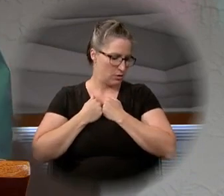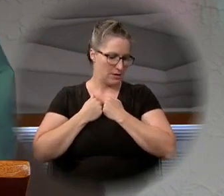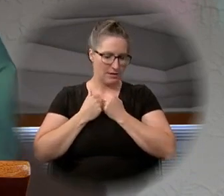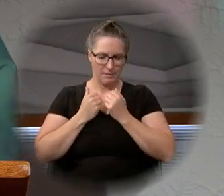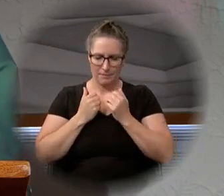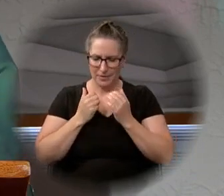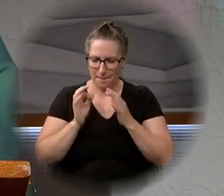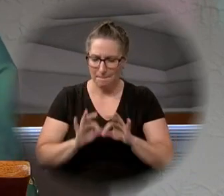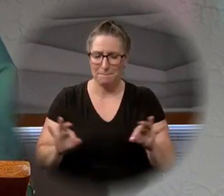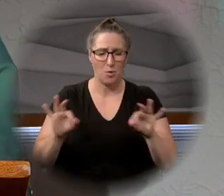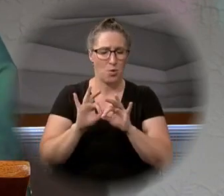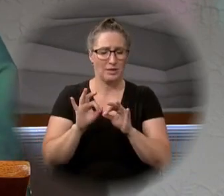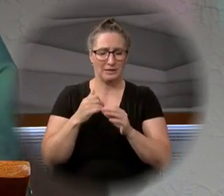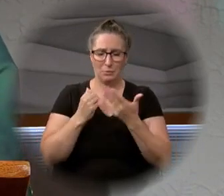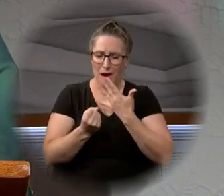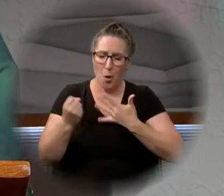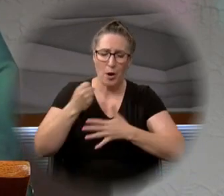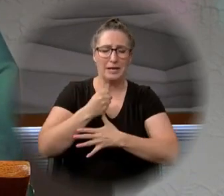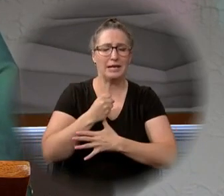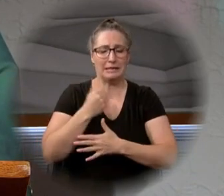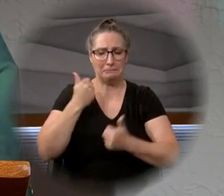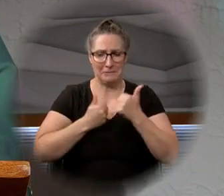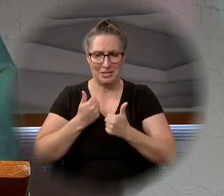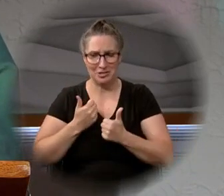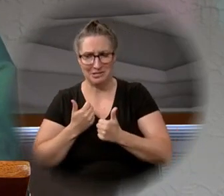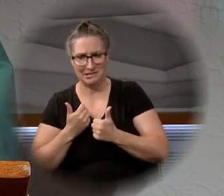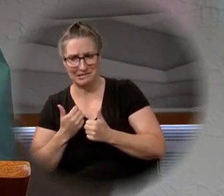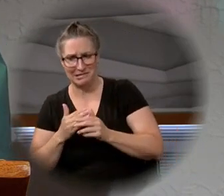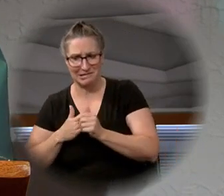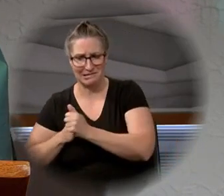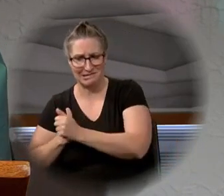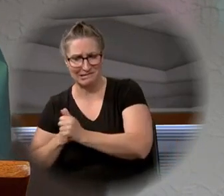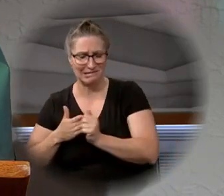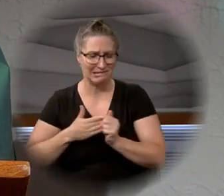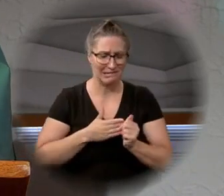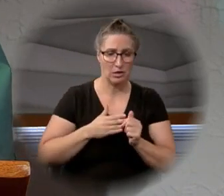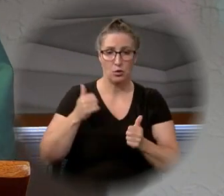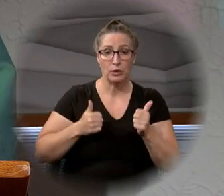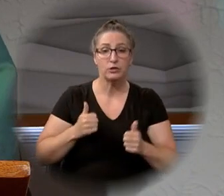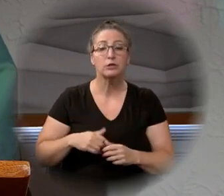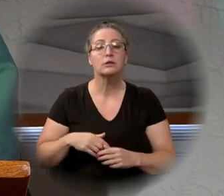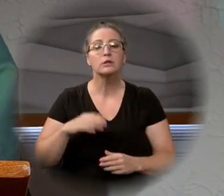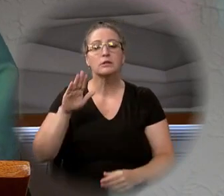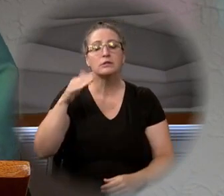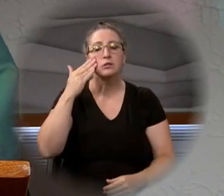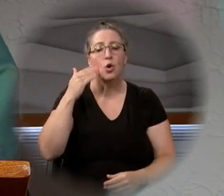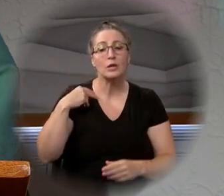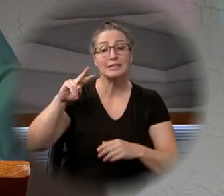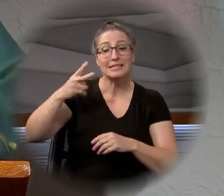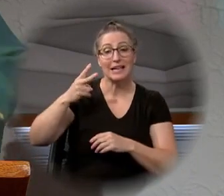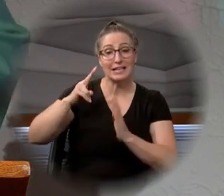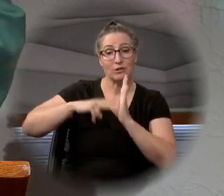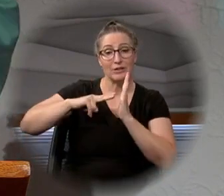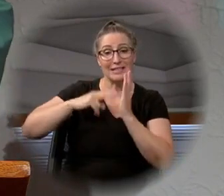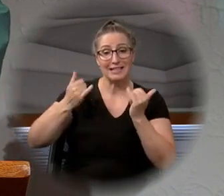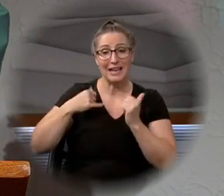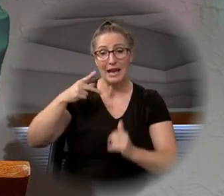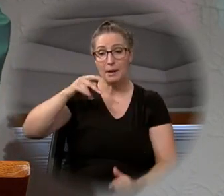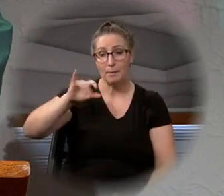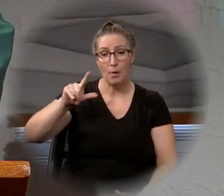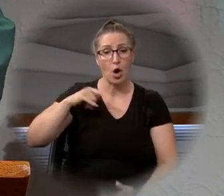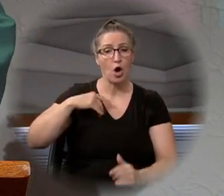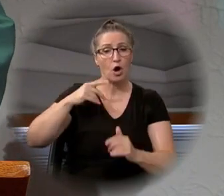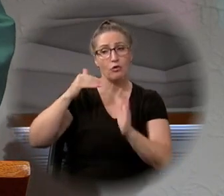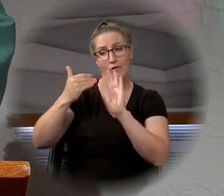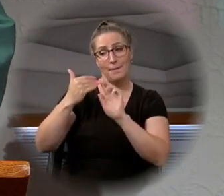great price of God's kingdom. And it's St. Paul in the second reading who just really reminds us that God is